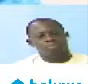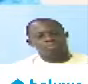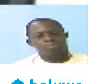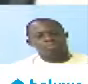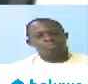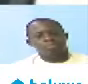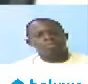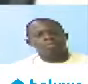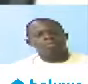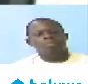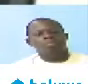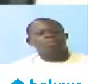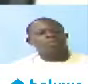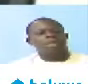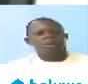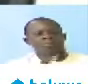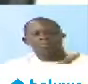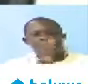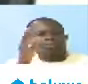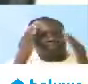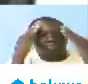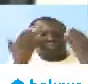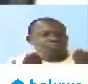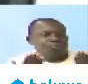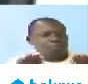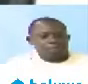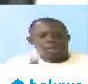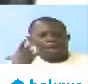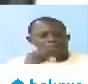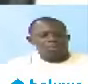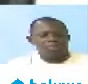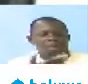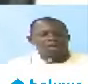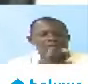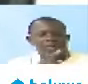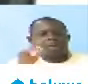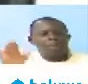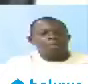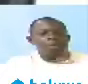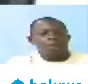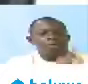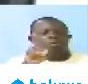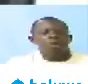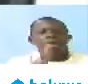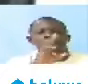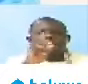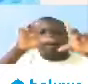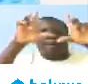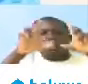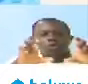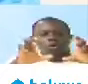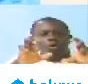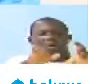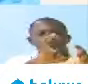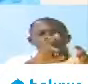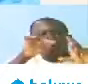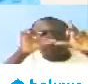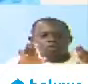nya asoro nyame. I don't know how he was able to lay hands on this picture. Was on the document malon talo do kayto